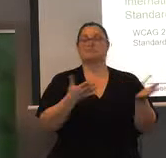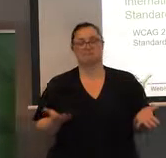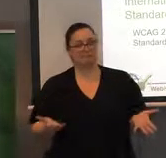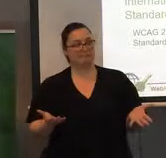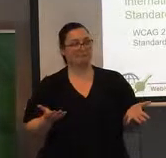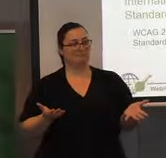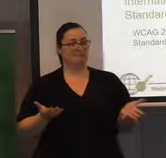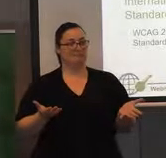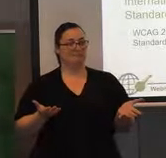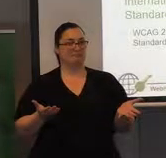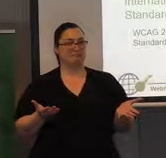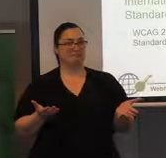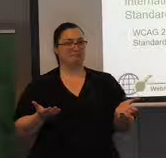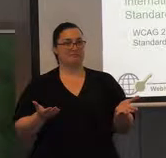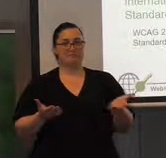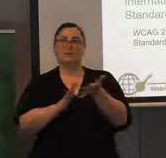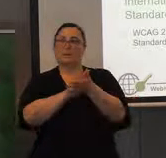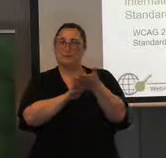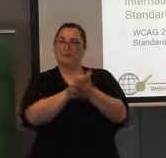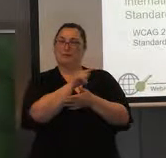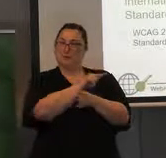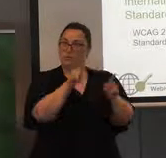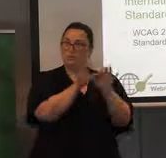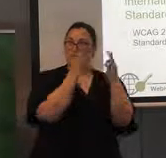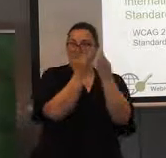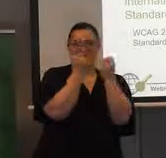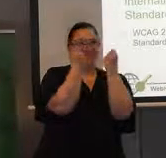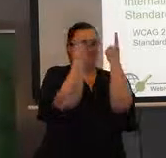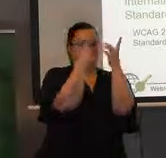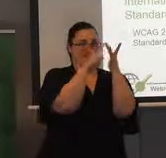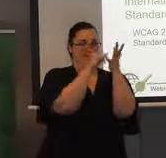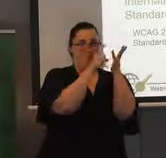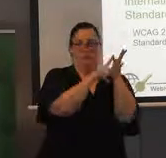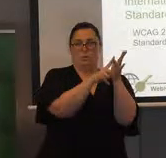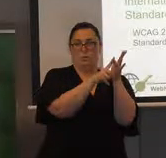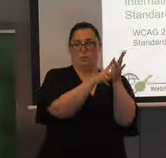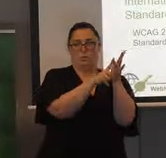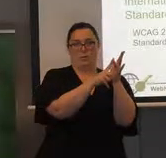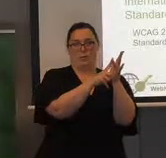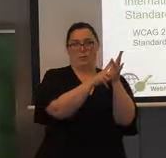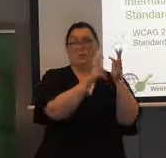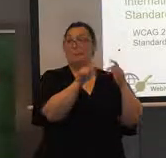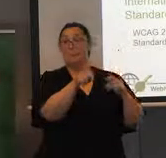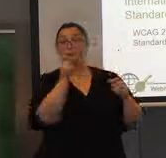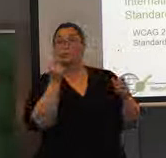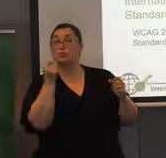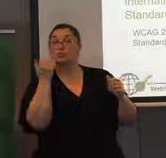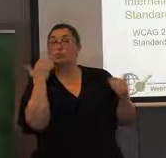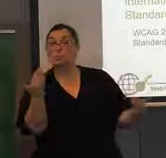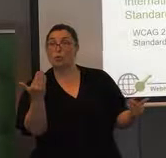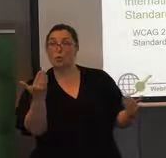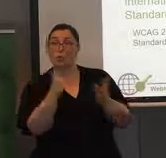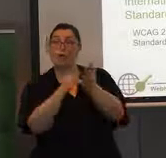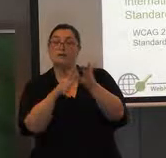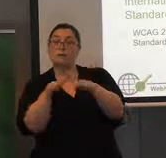One thing is for certain that they understand ISO, but they don't know that there is an ISO